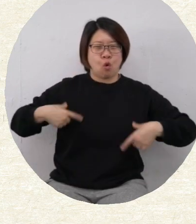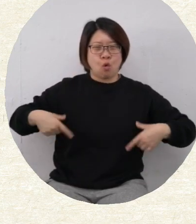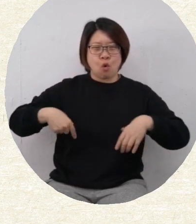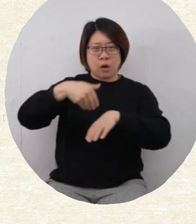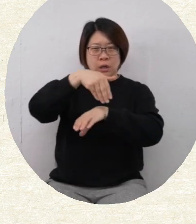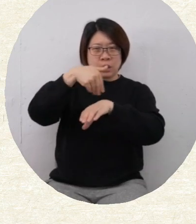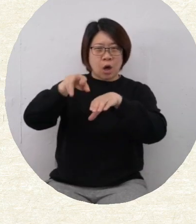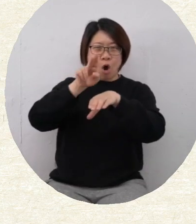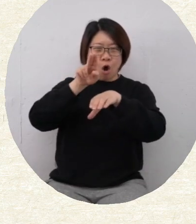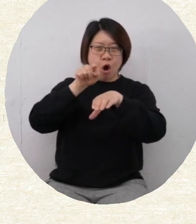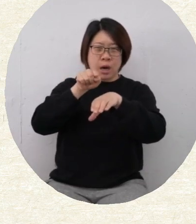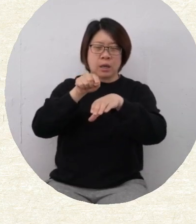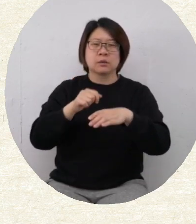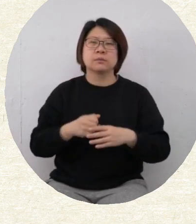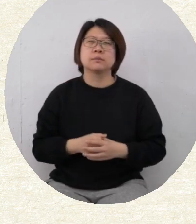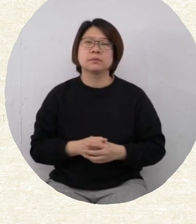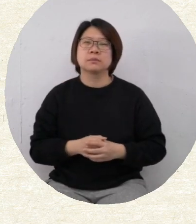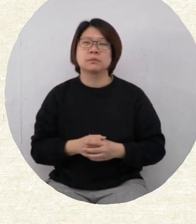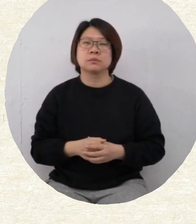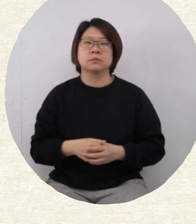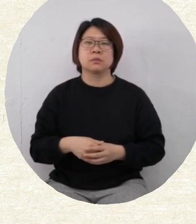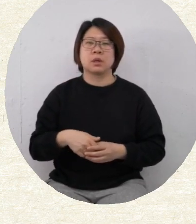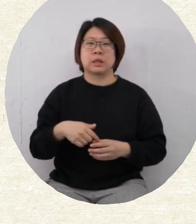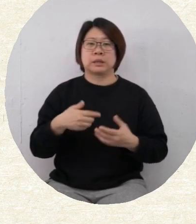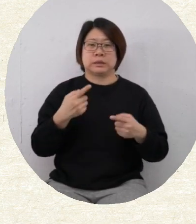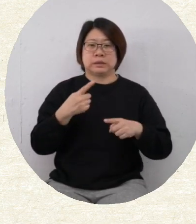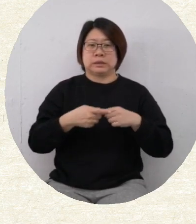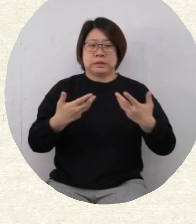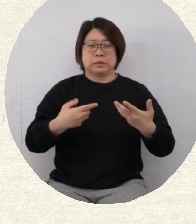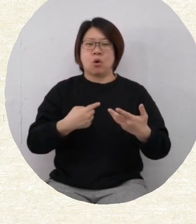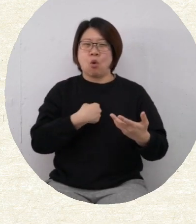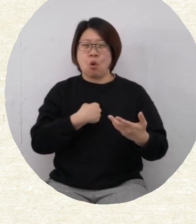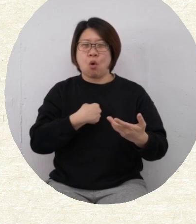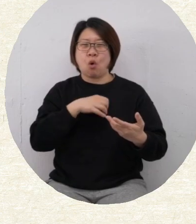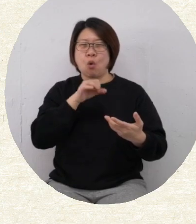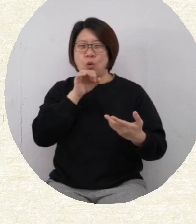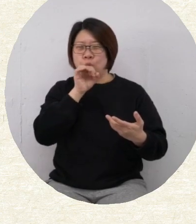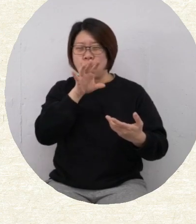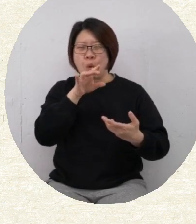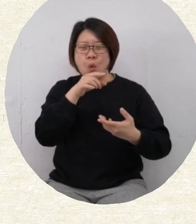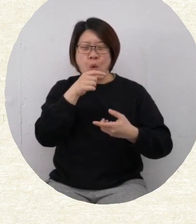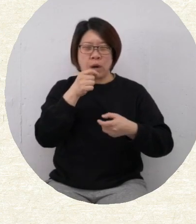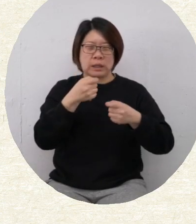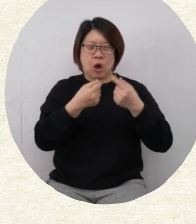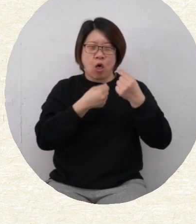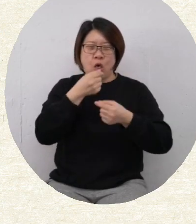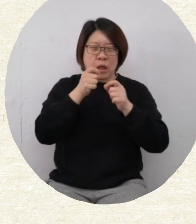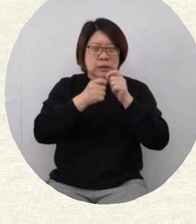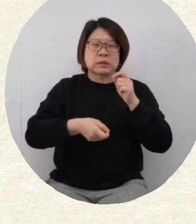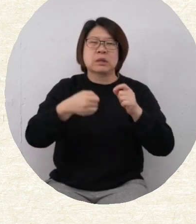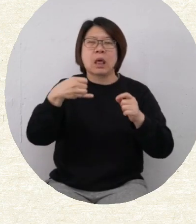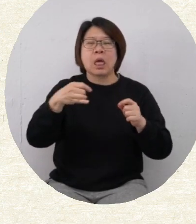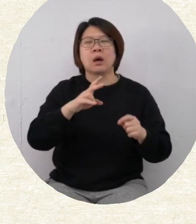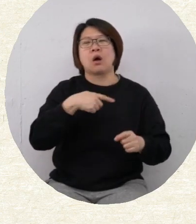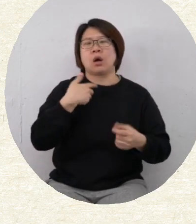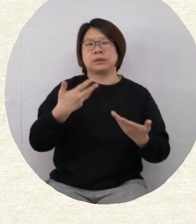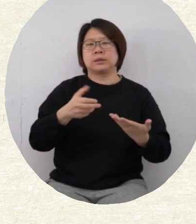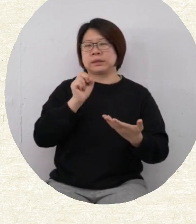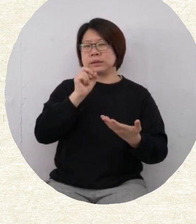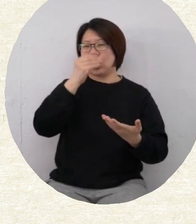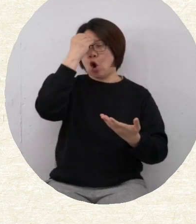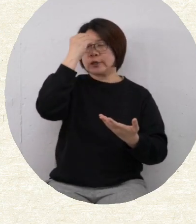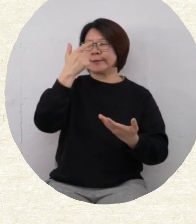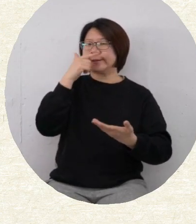really contemporary disposable objects, and kind of on the surface I glaze it with